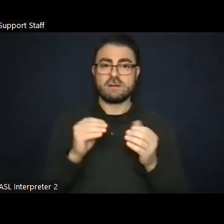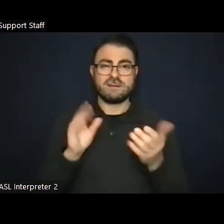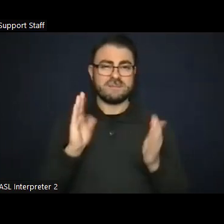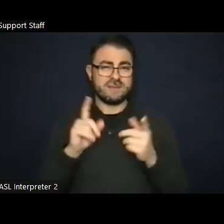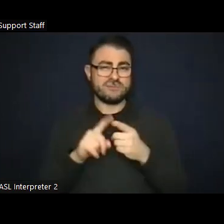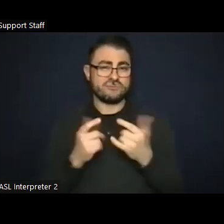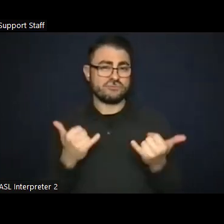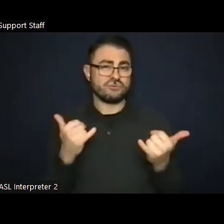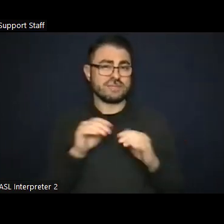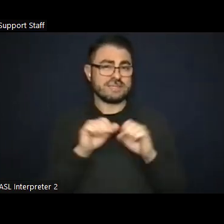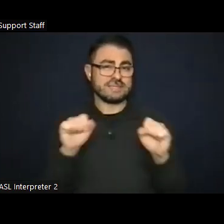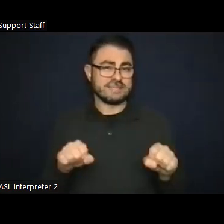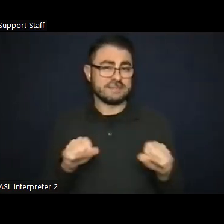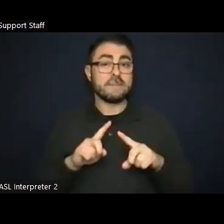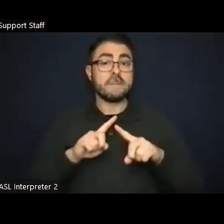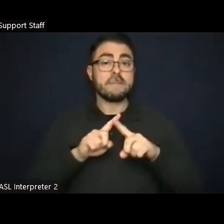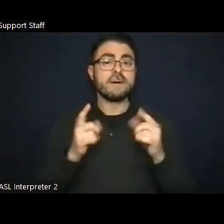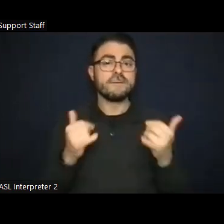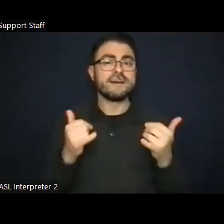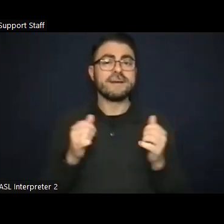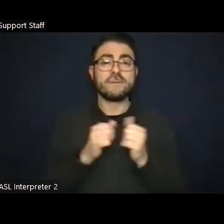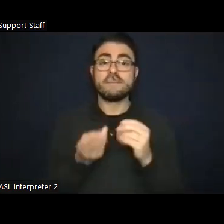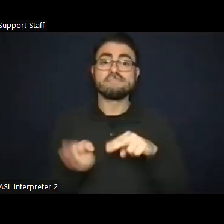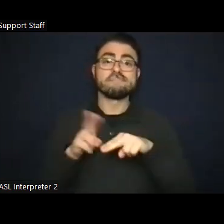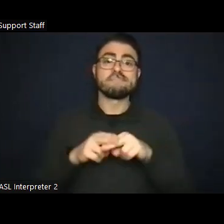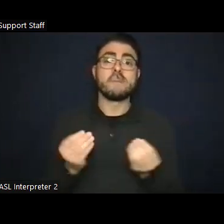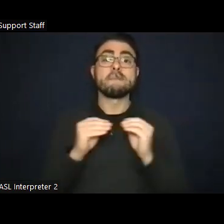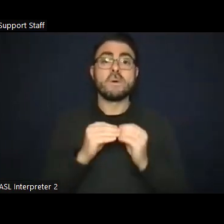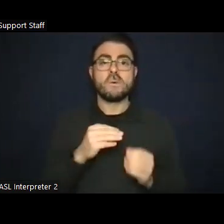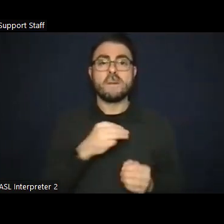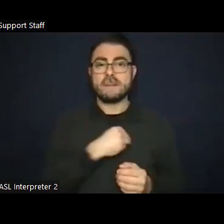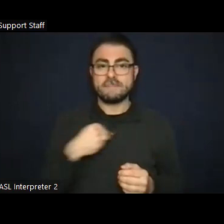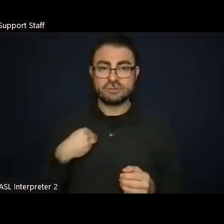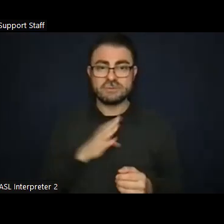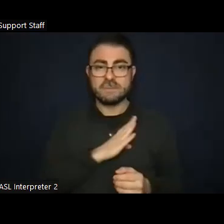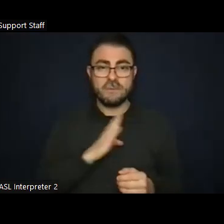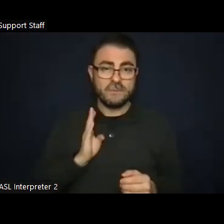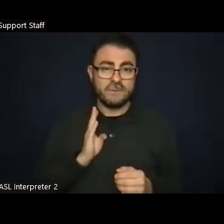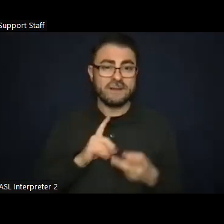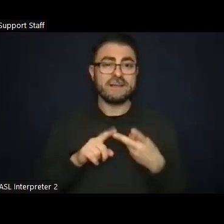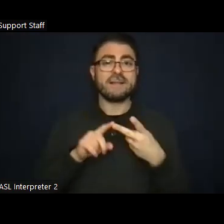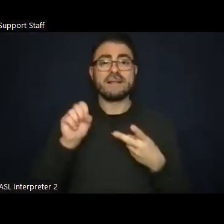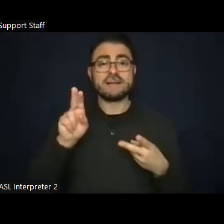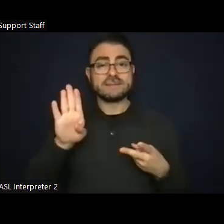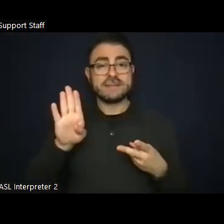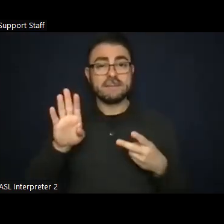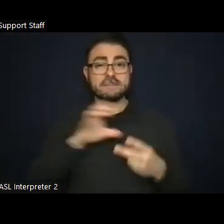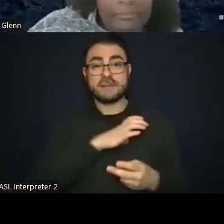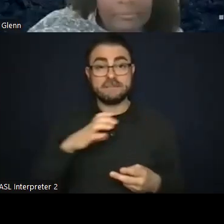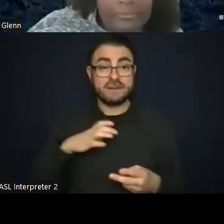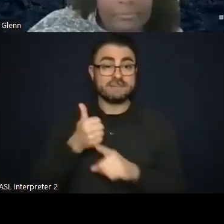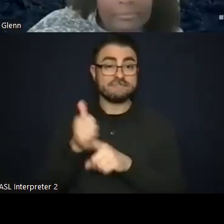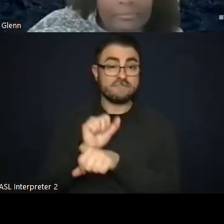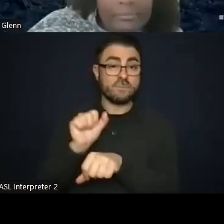But now with like increased board members, and then as the concurrent subcommittee that's working with the staff, it's like when